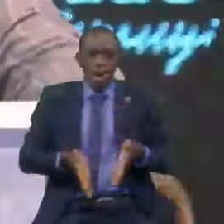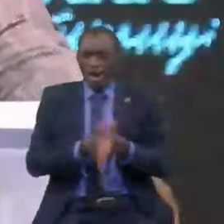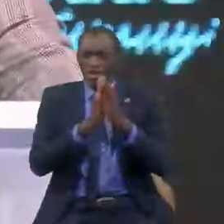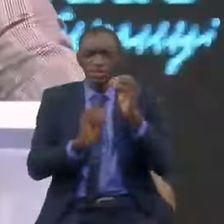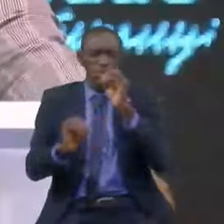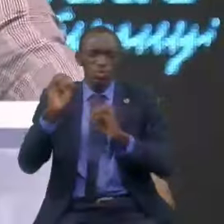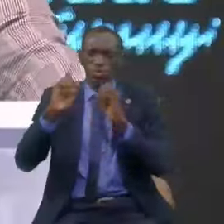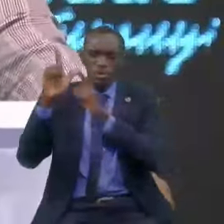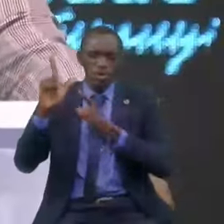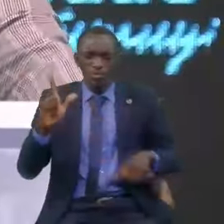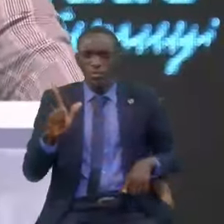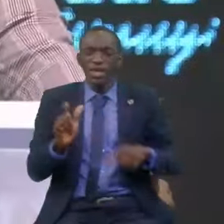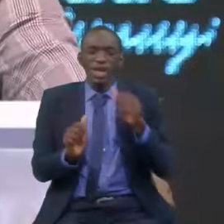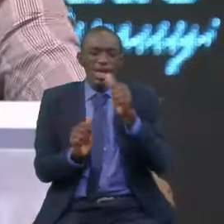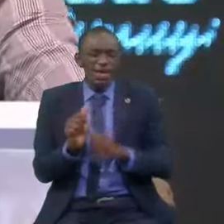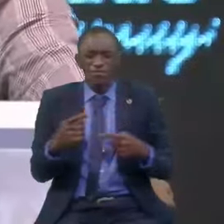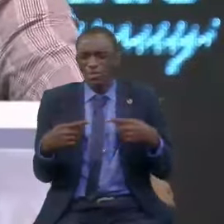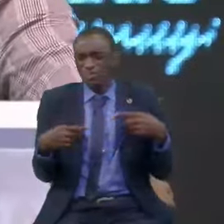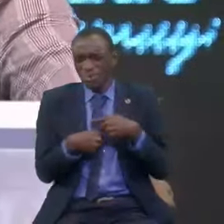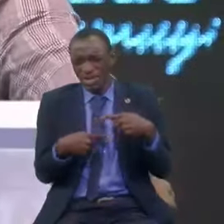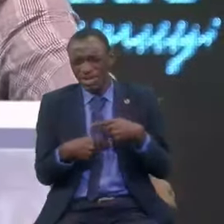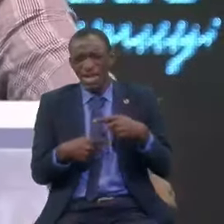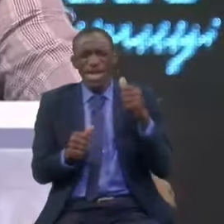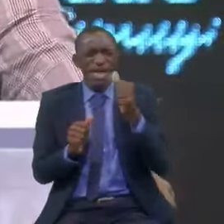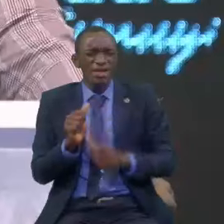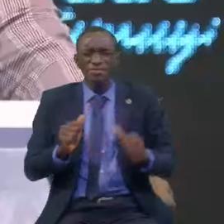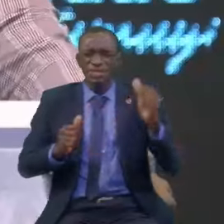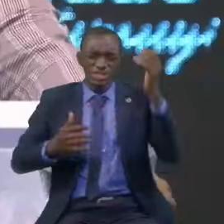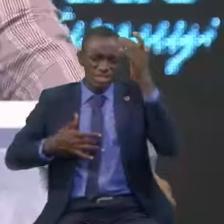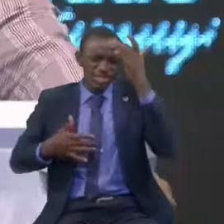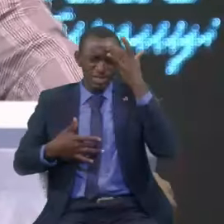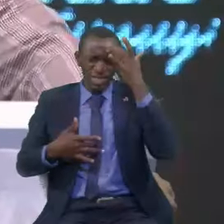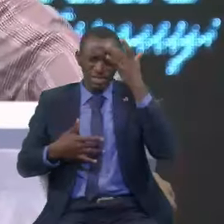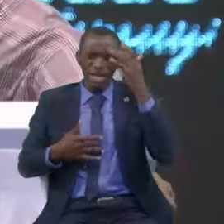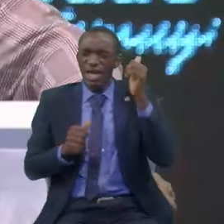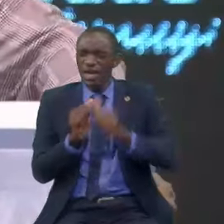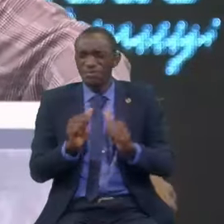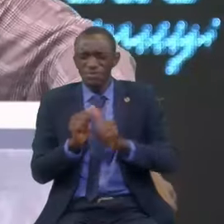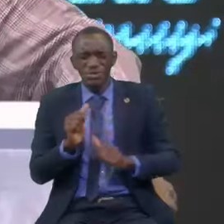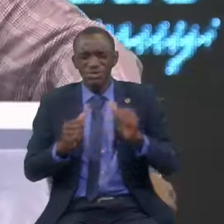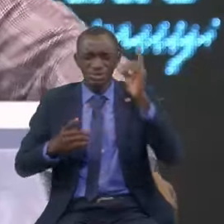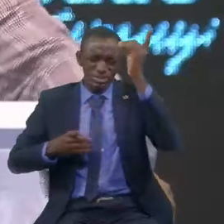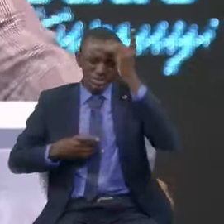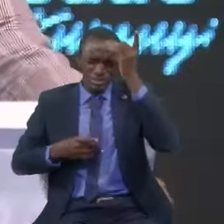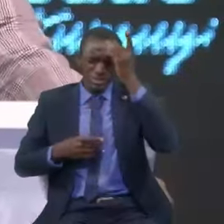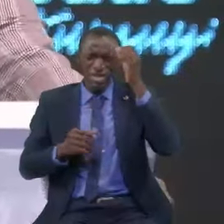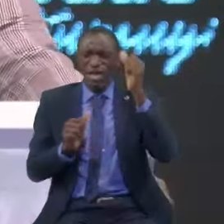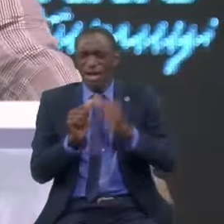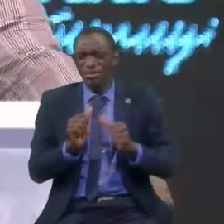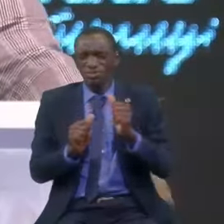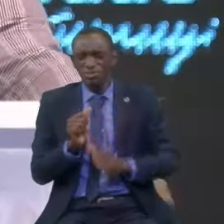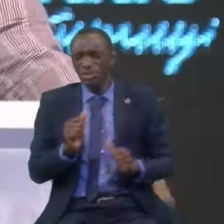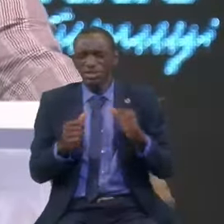every pain, every sickness, every disease, every torment will vanish